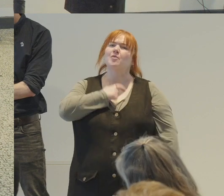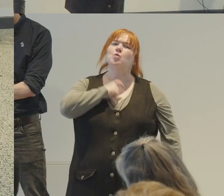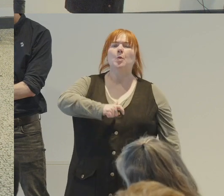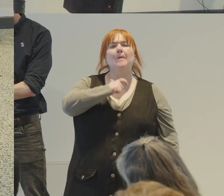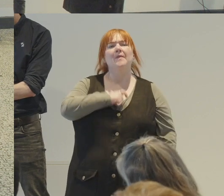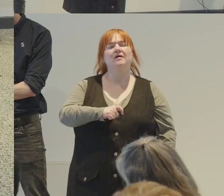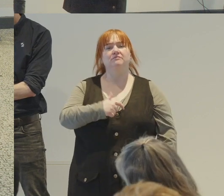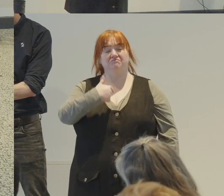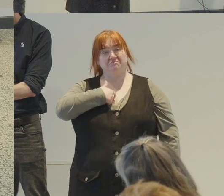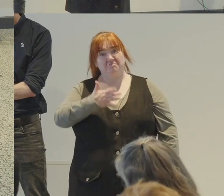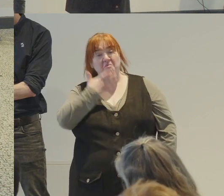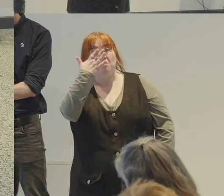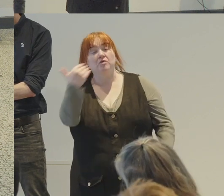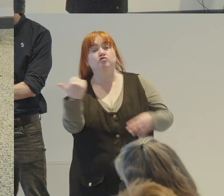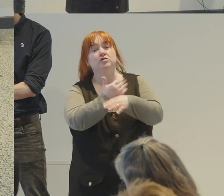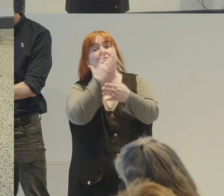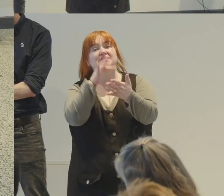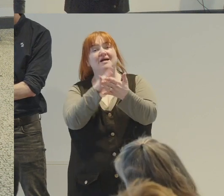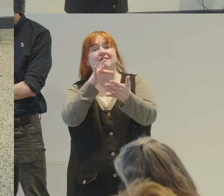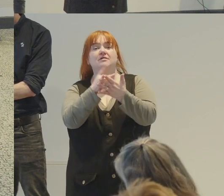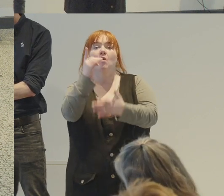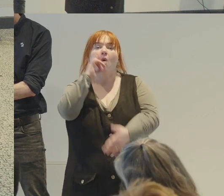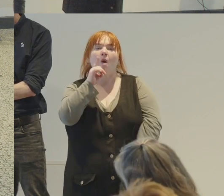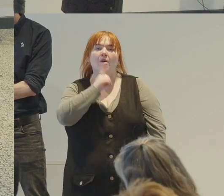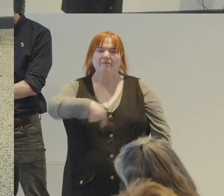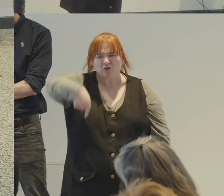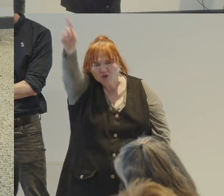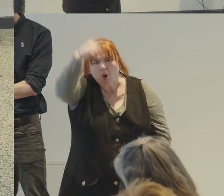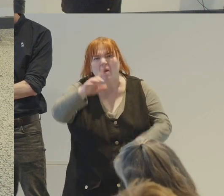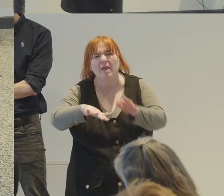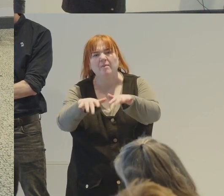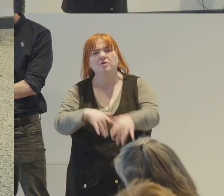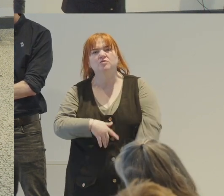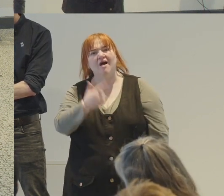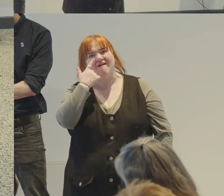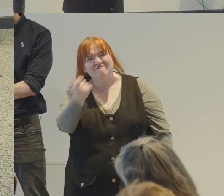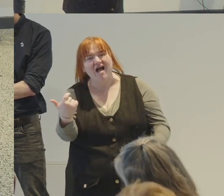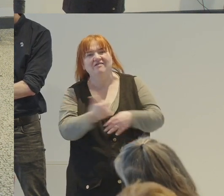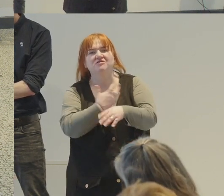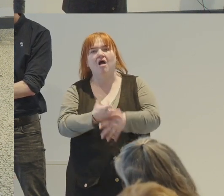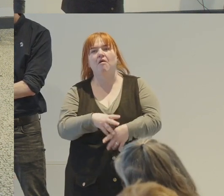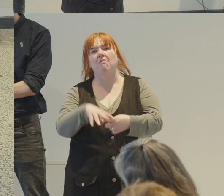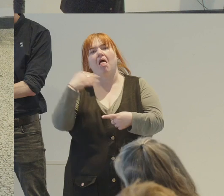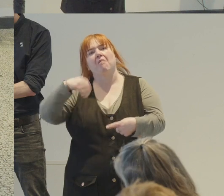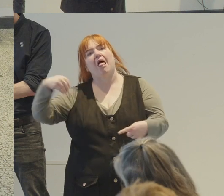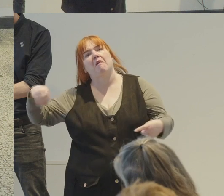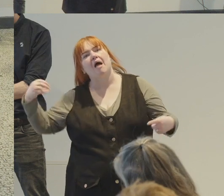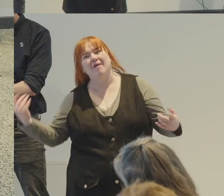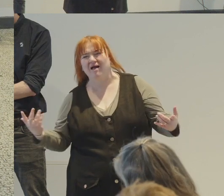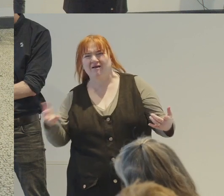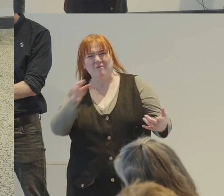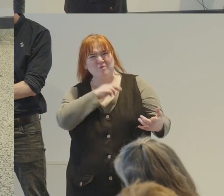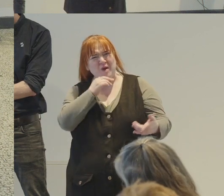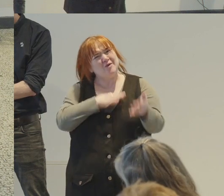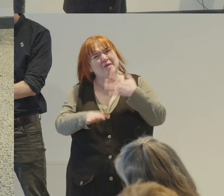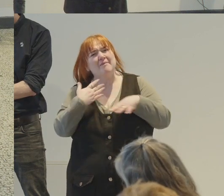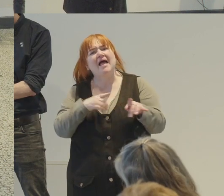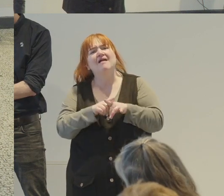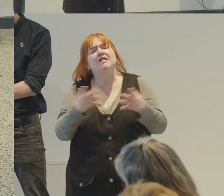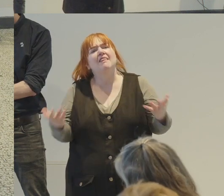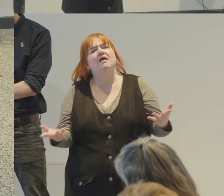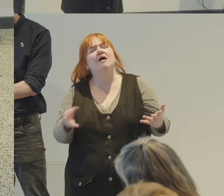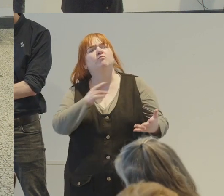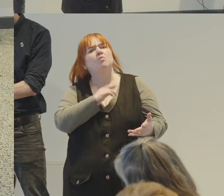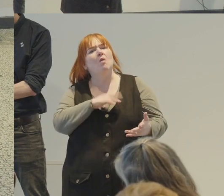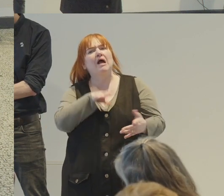the job centre and this woman kept going, go on the computer, go and find a job, blah, blah, blah. Why do they act like that? Why can't they talk to